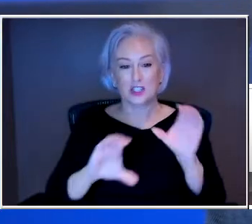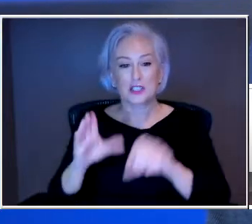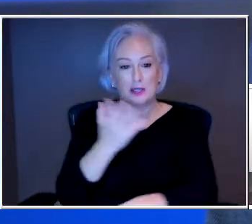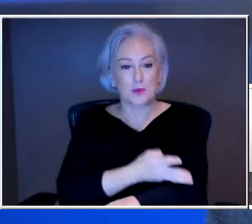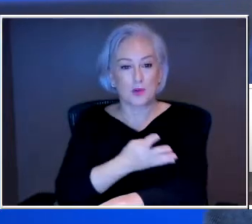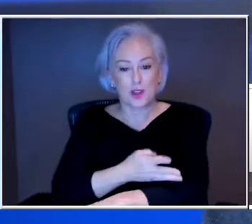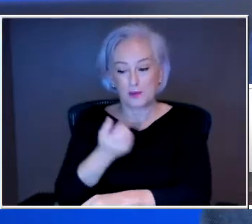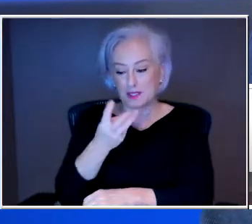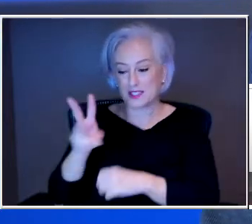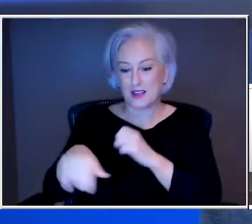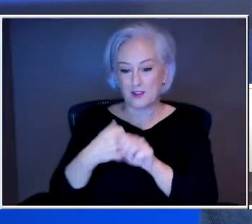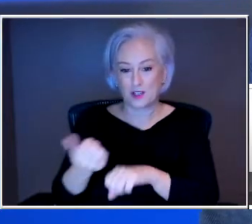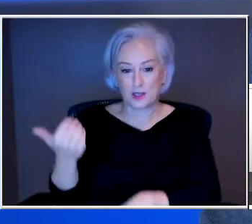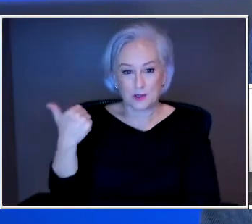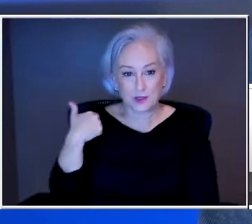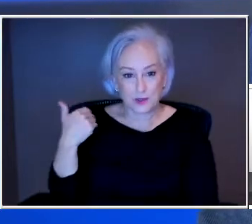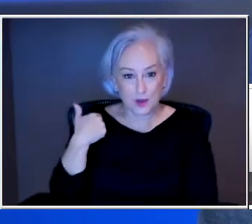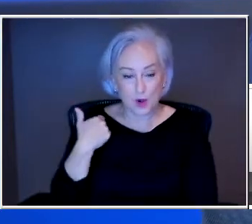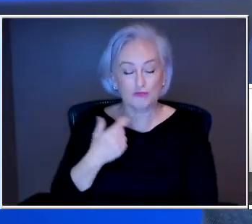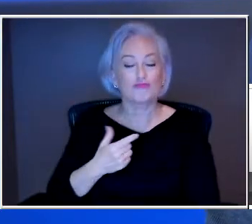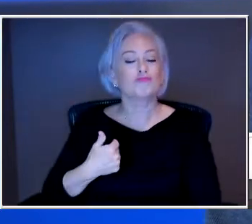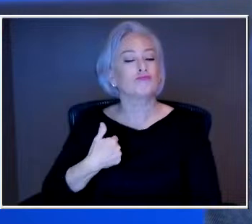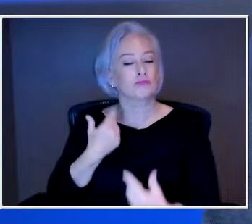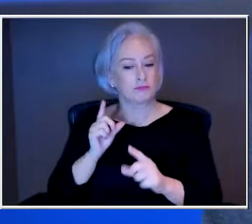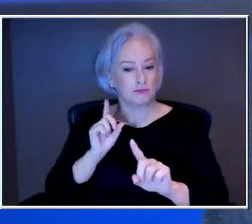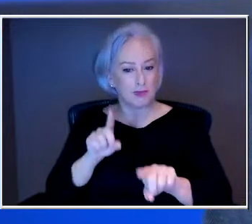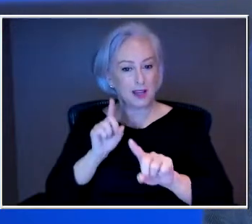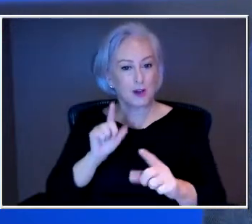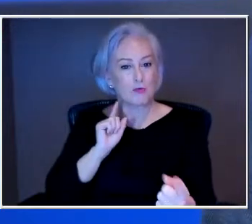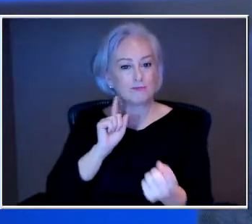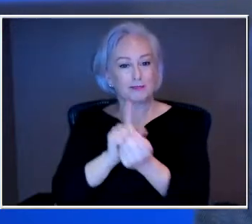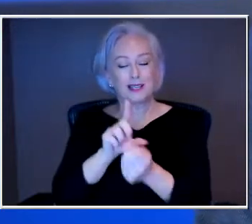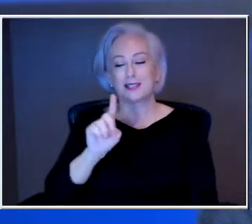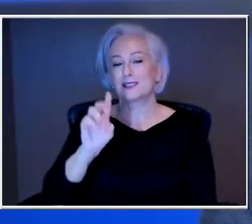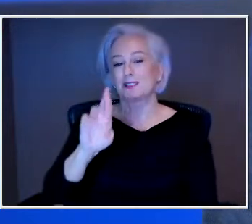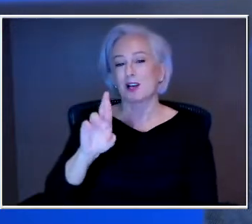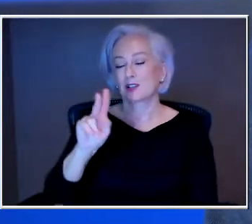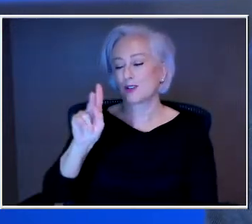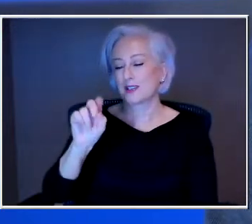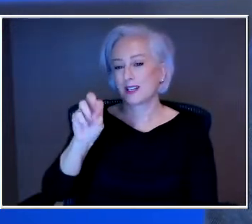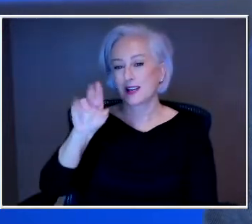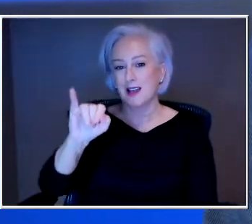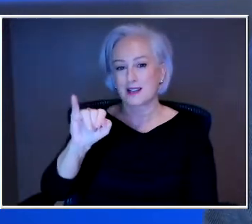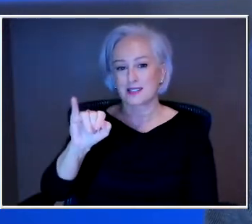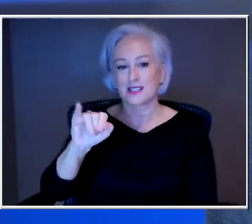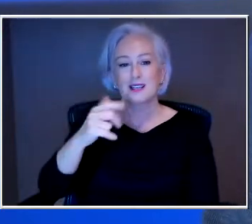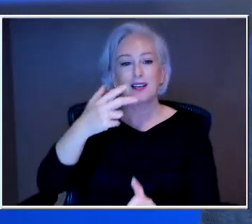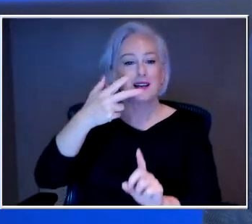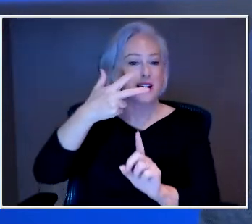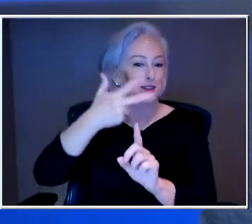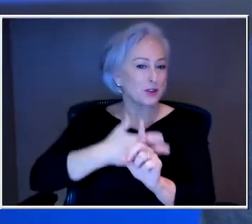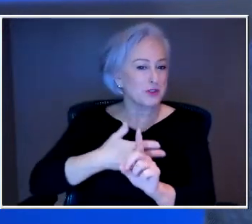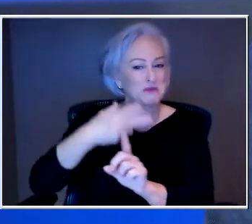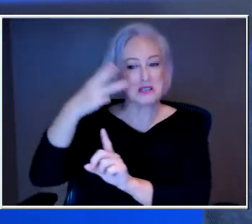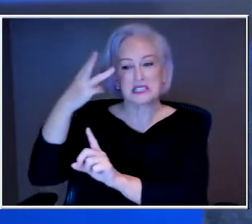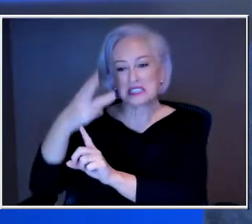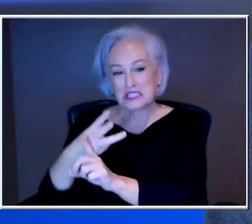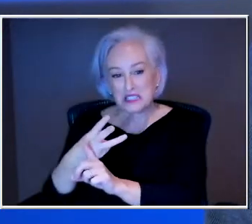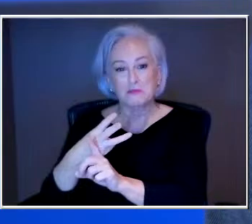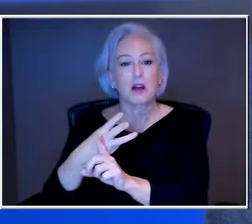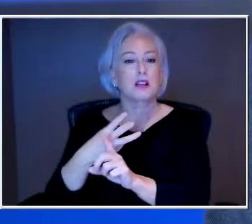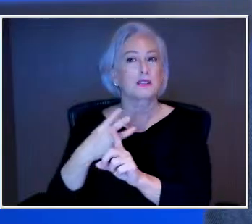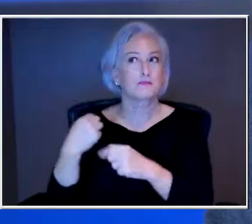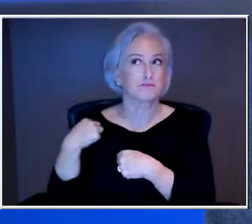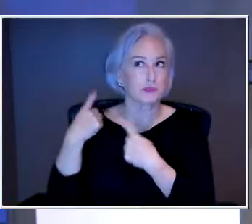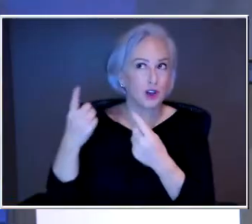Dr. Kasi every 3 to 6 months, and fortunately, there has been no recurrent signs of cancer.